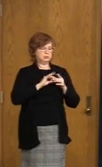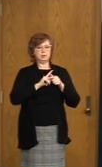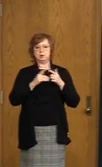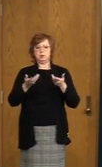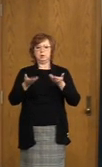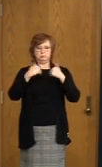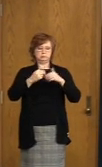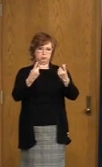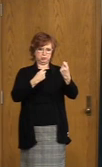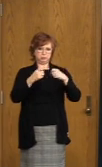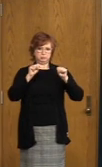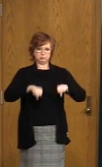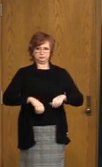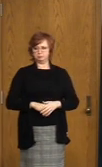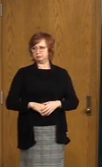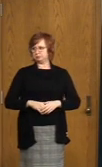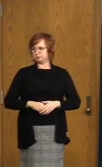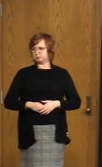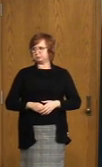questions.